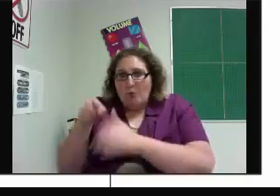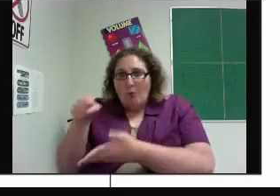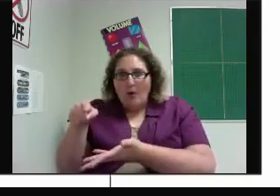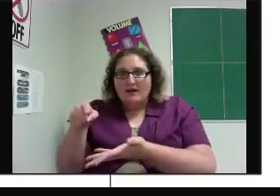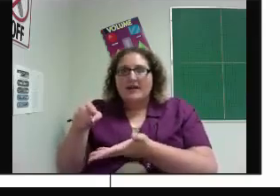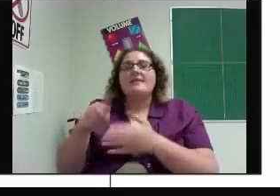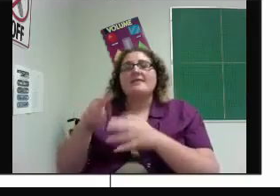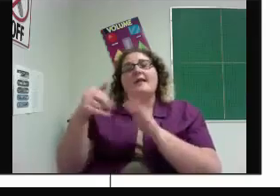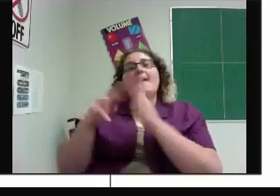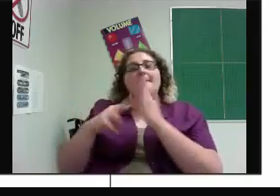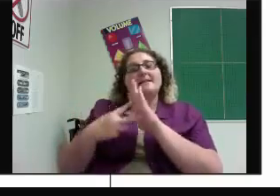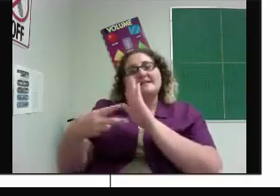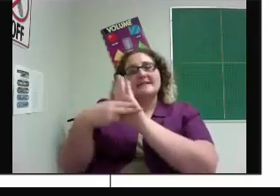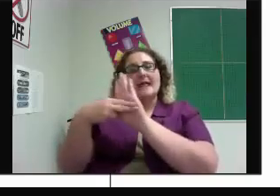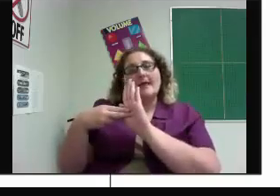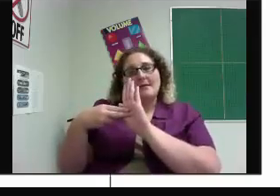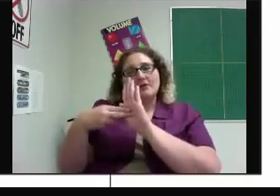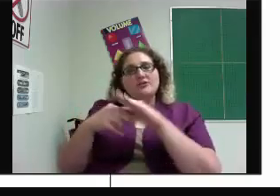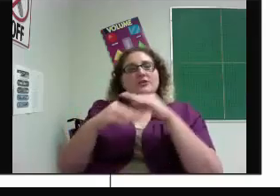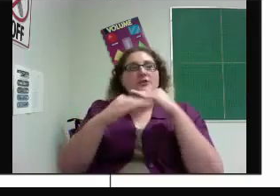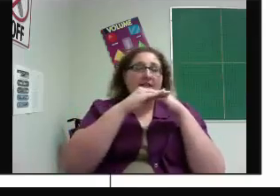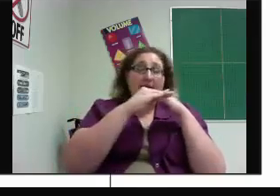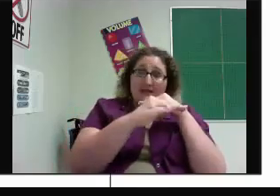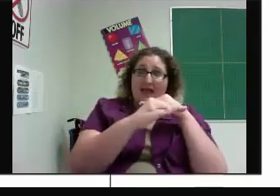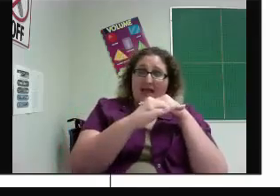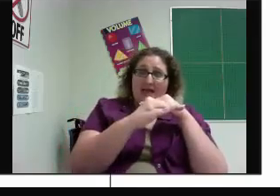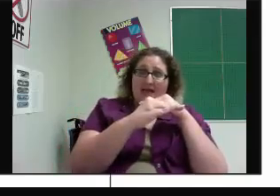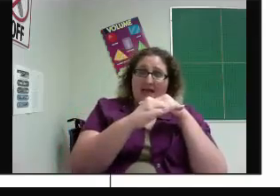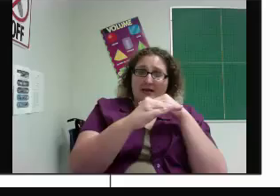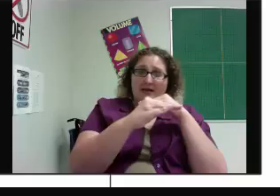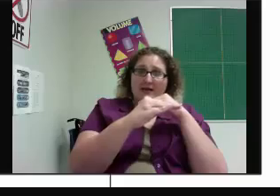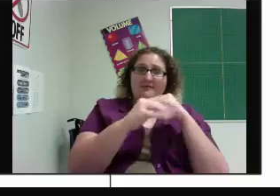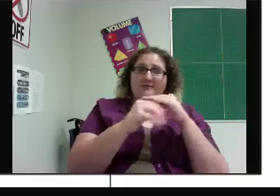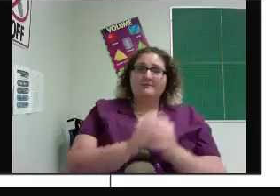point, they're labeling it as the plane, and you would say it's plane